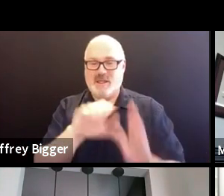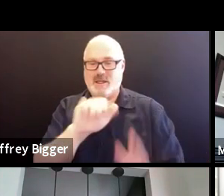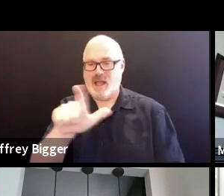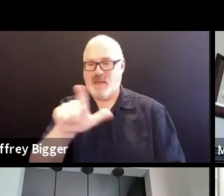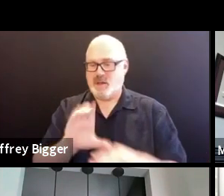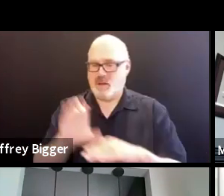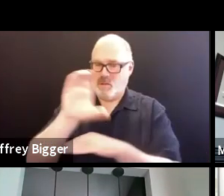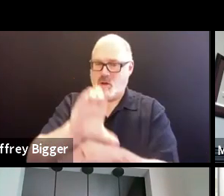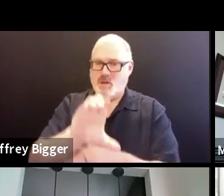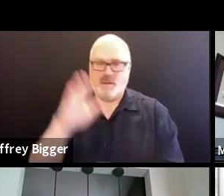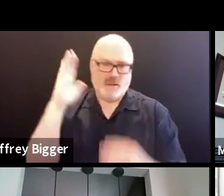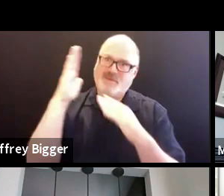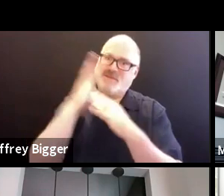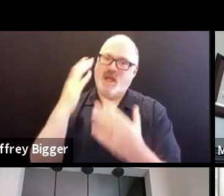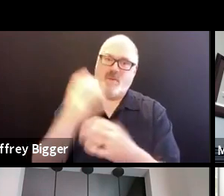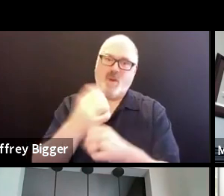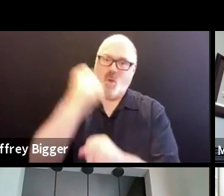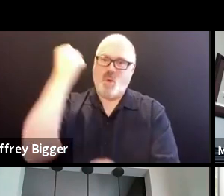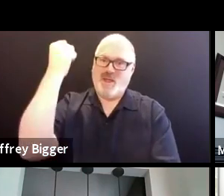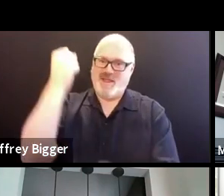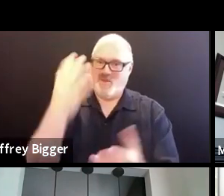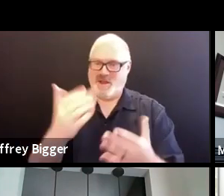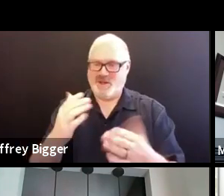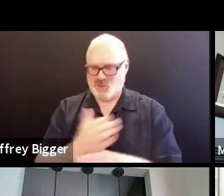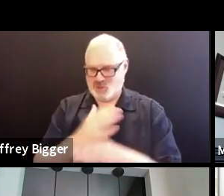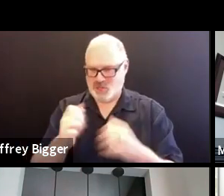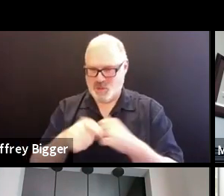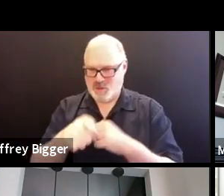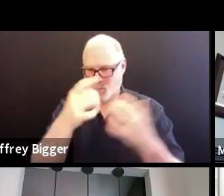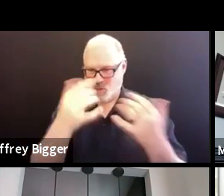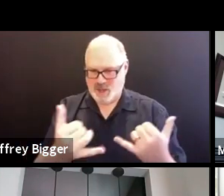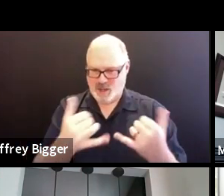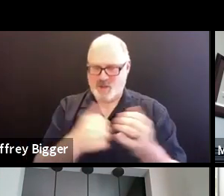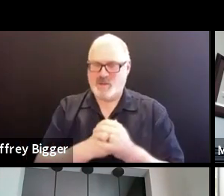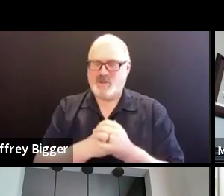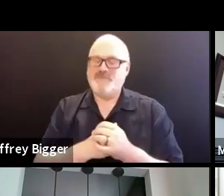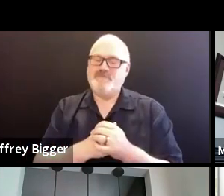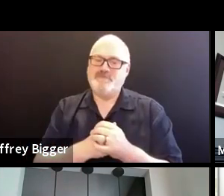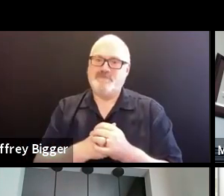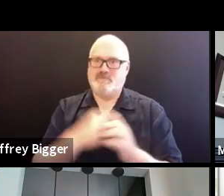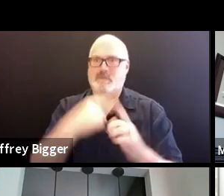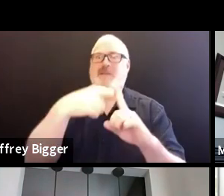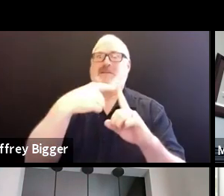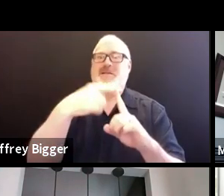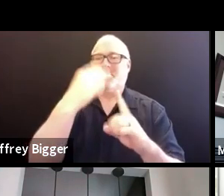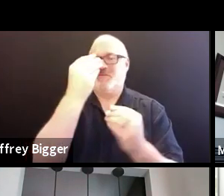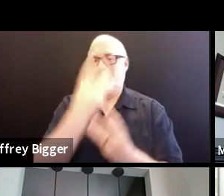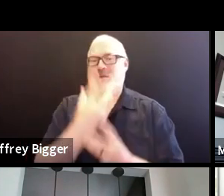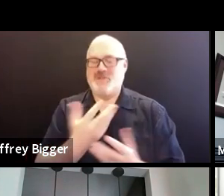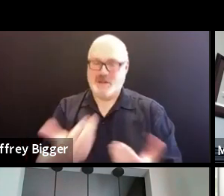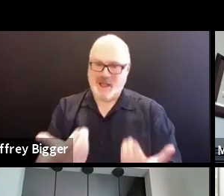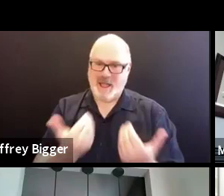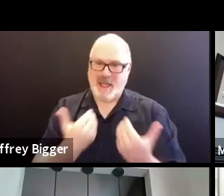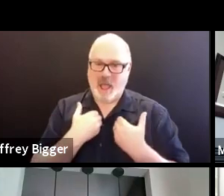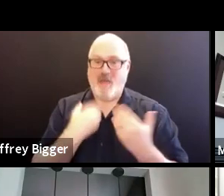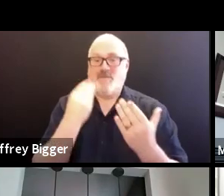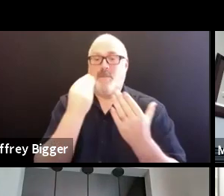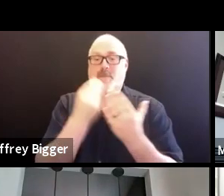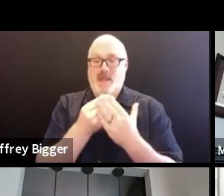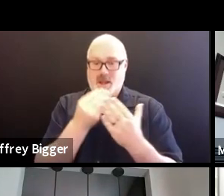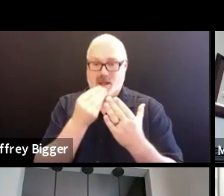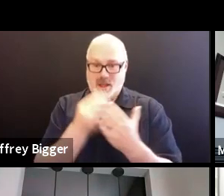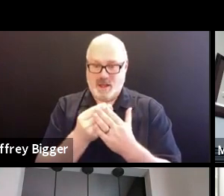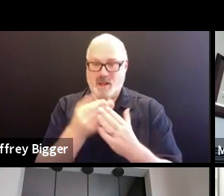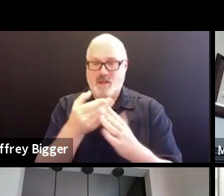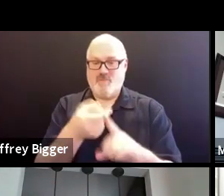And one of the big wins, and I'm glad to be able to sort of share this as we get to the end here, is that we will have money from